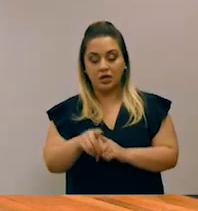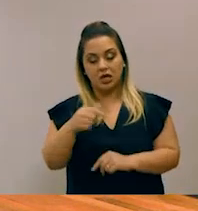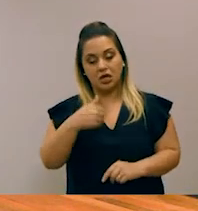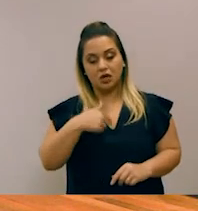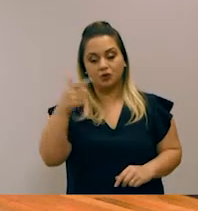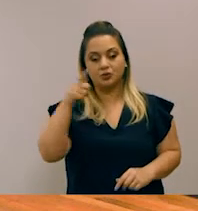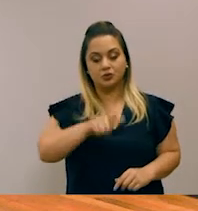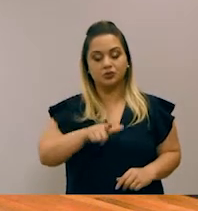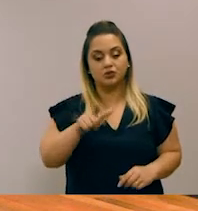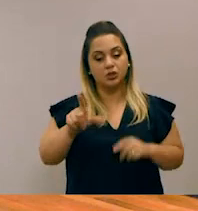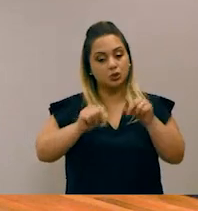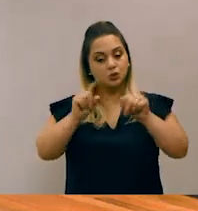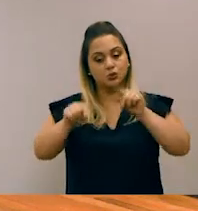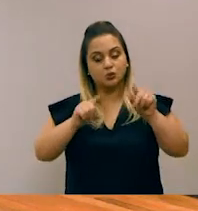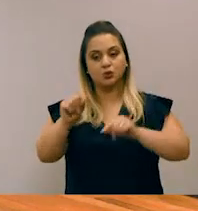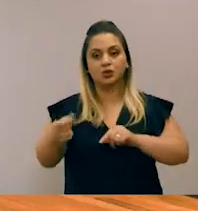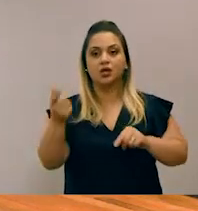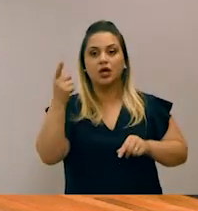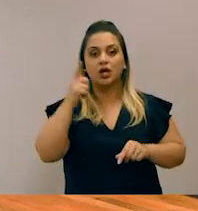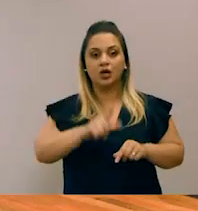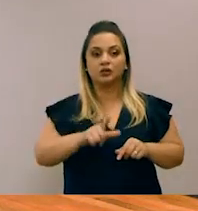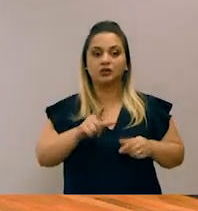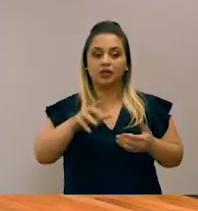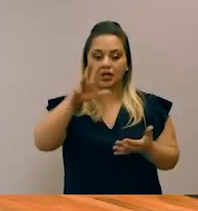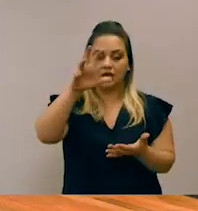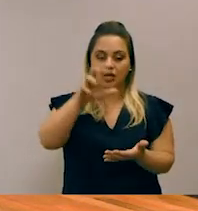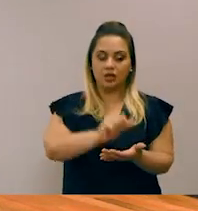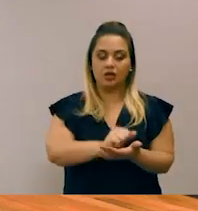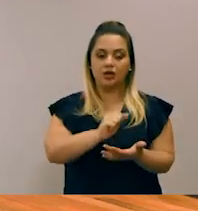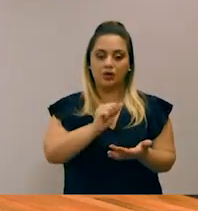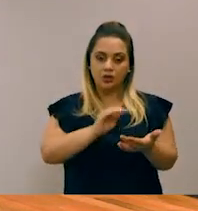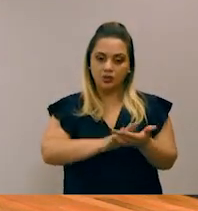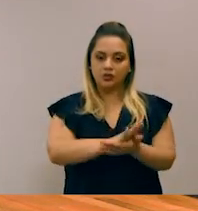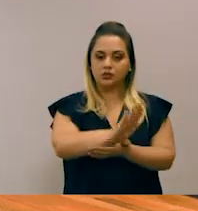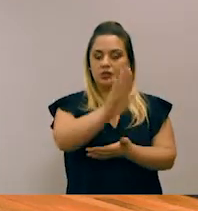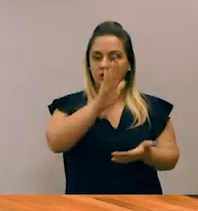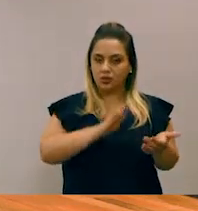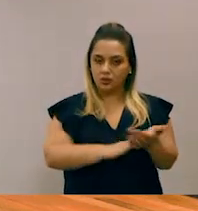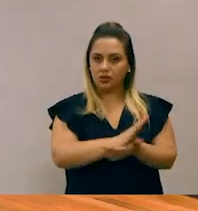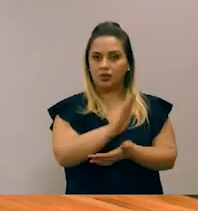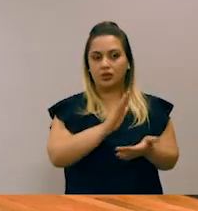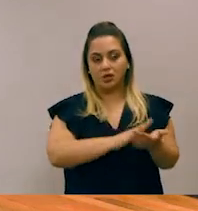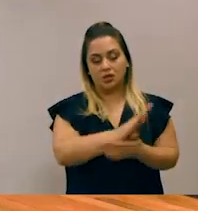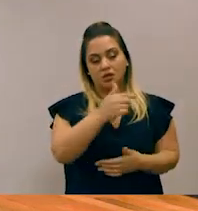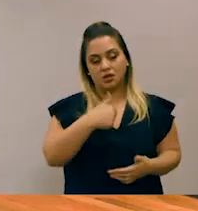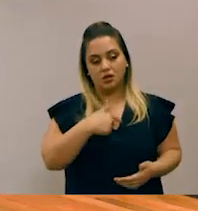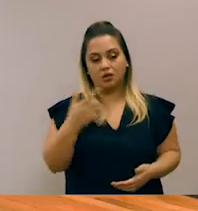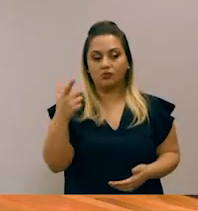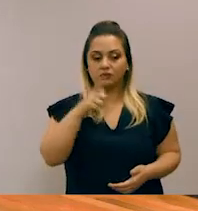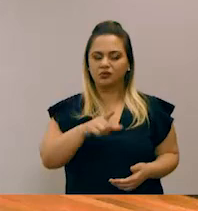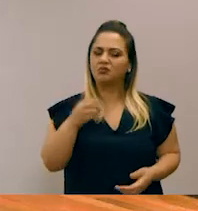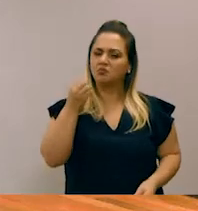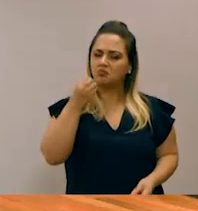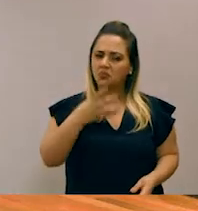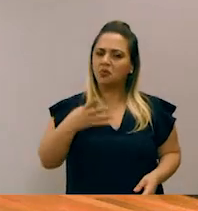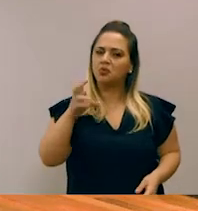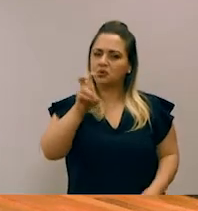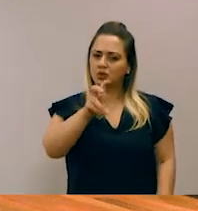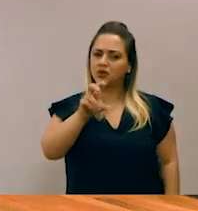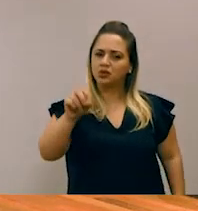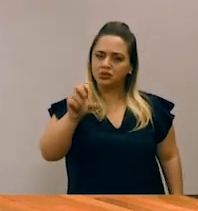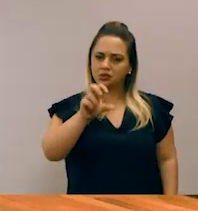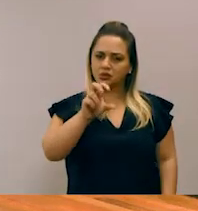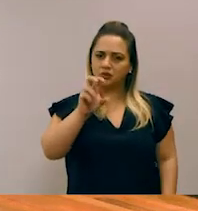I did it in OCR, like in a scanning of the text using Tesseract,